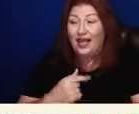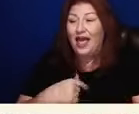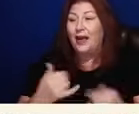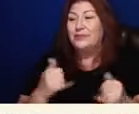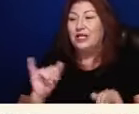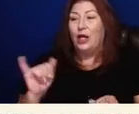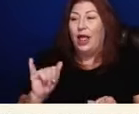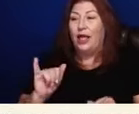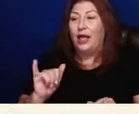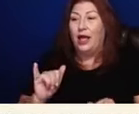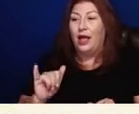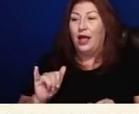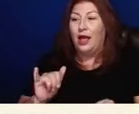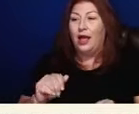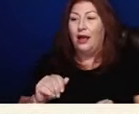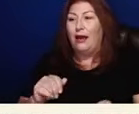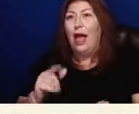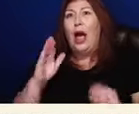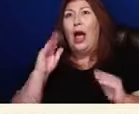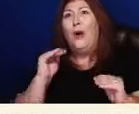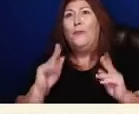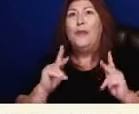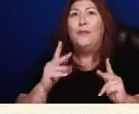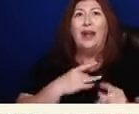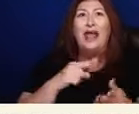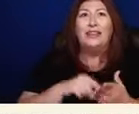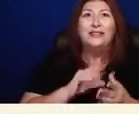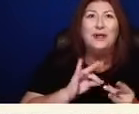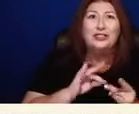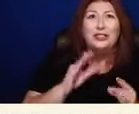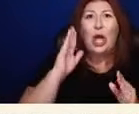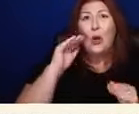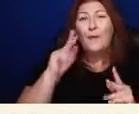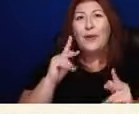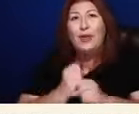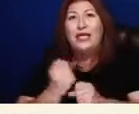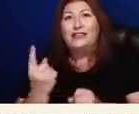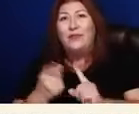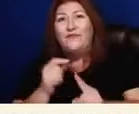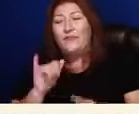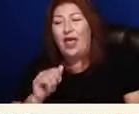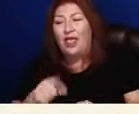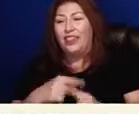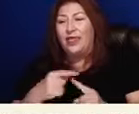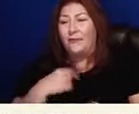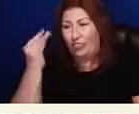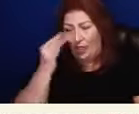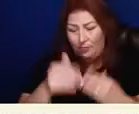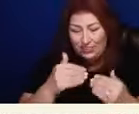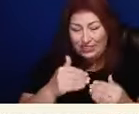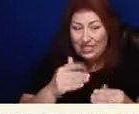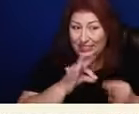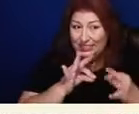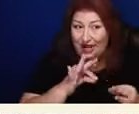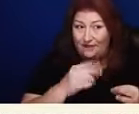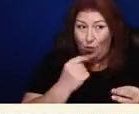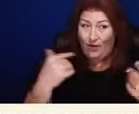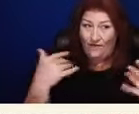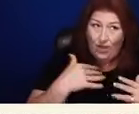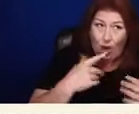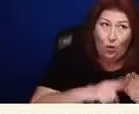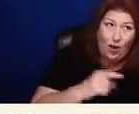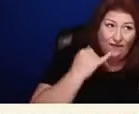gosh, I hope people like this message. I hope that they get something out of it. But then my thought process, instead of going into fear of, oh my gosh, what if they